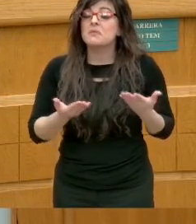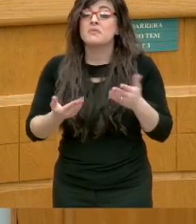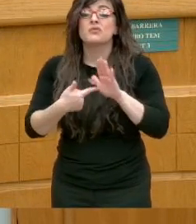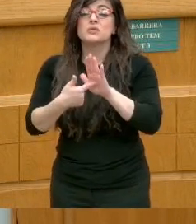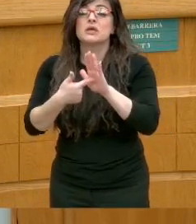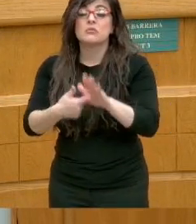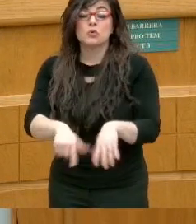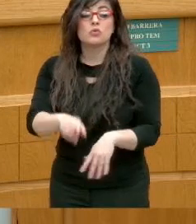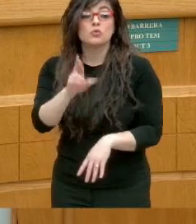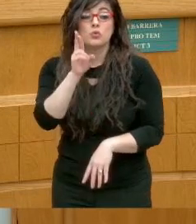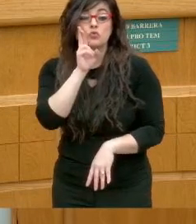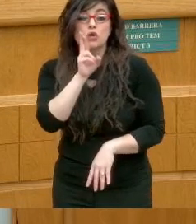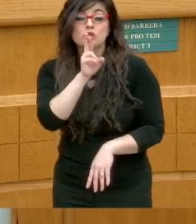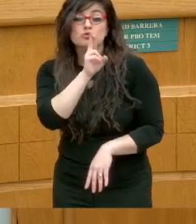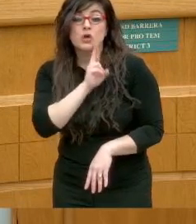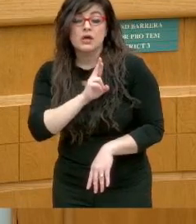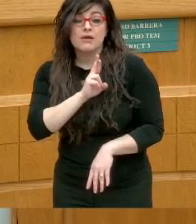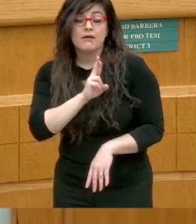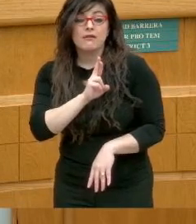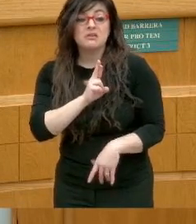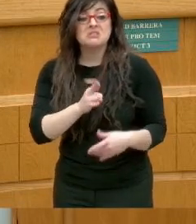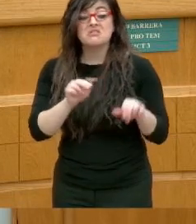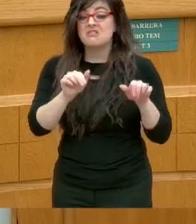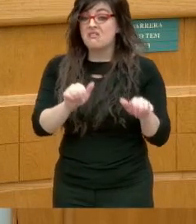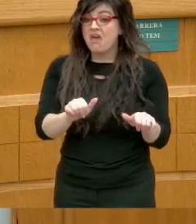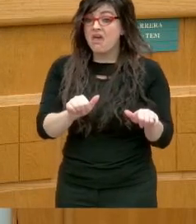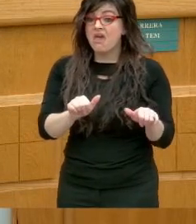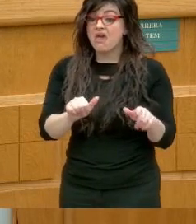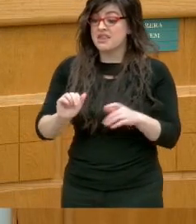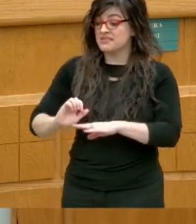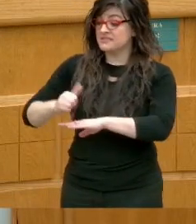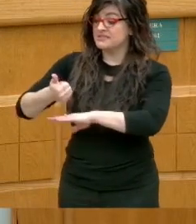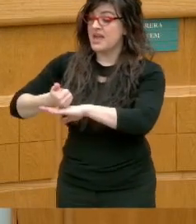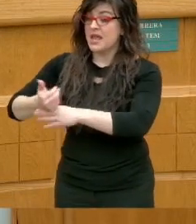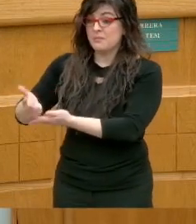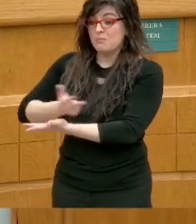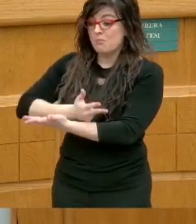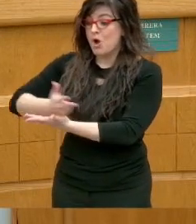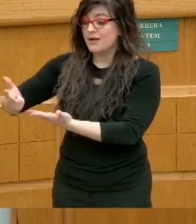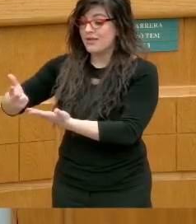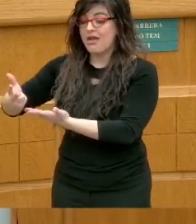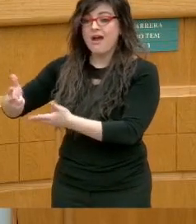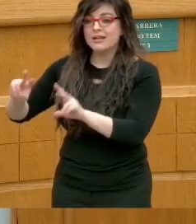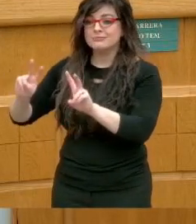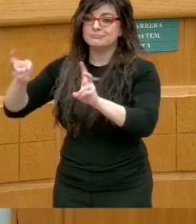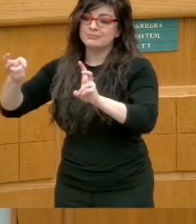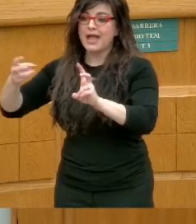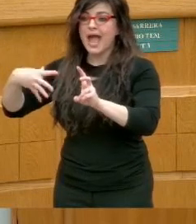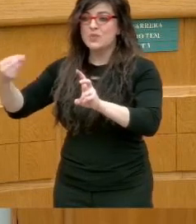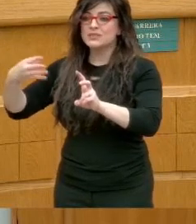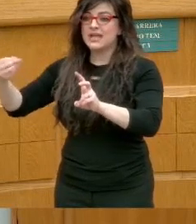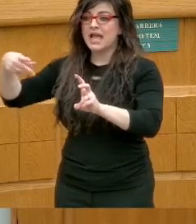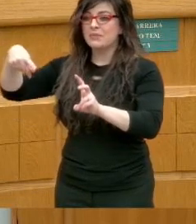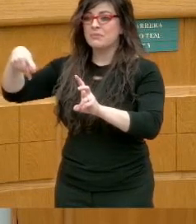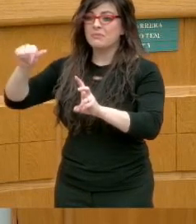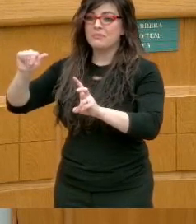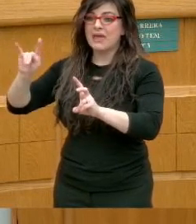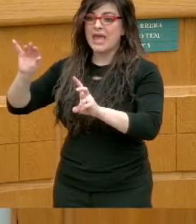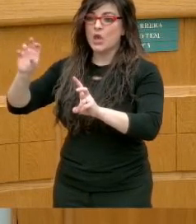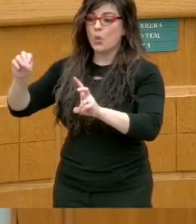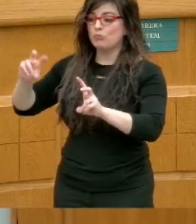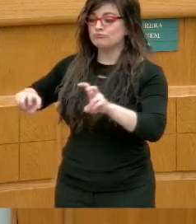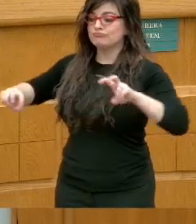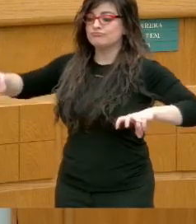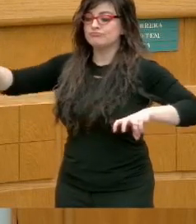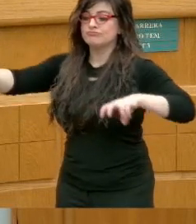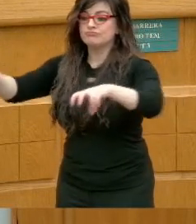restaurants about maybe using part of their parking lot as part of an outside patio. This virus has some airborne qualities to